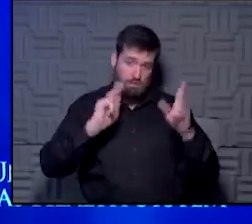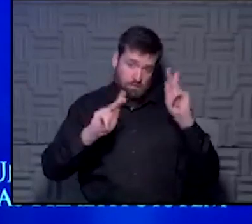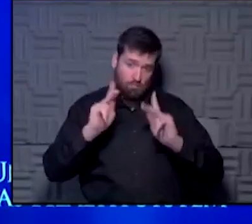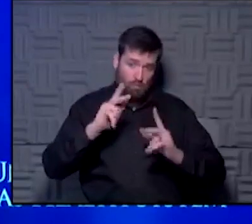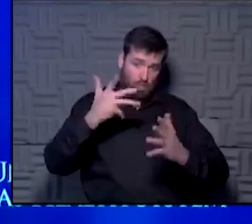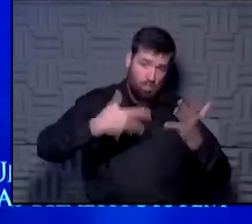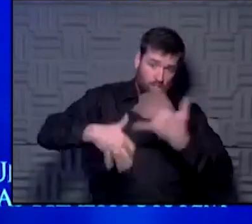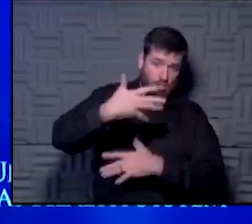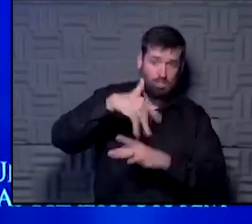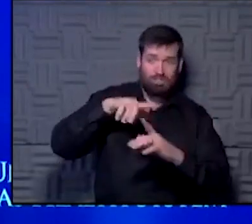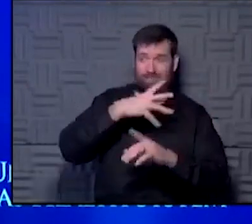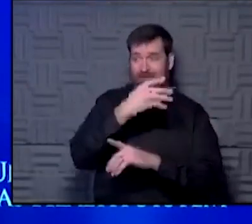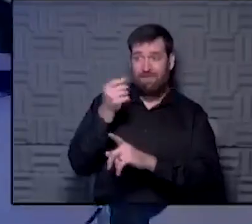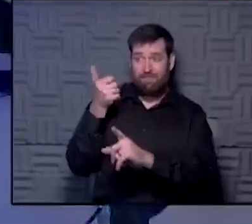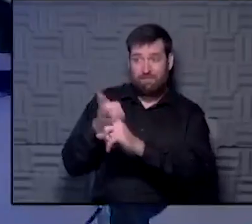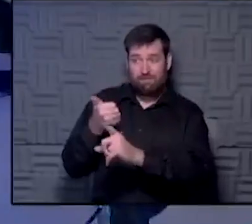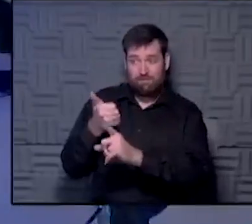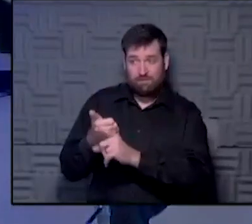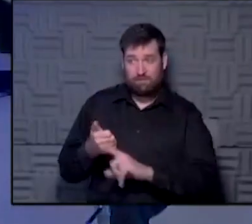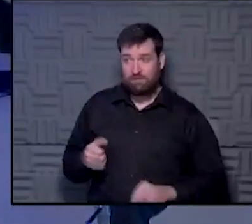they come into contact with?